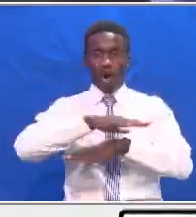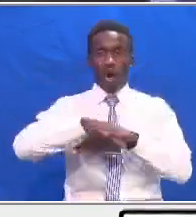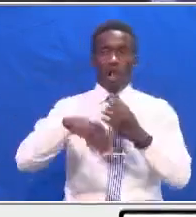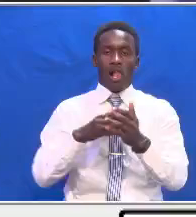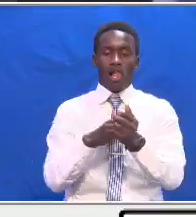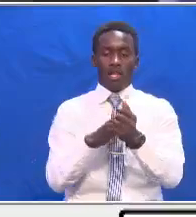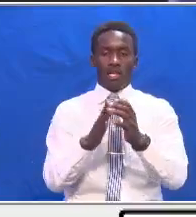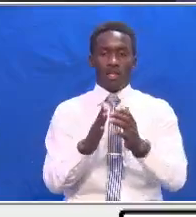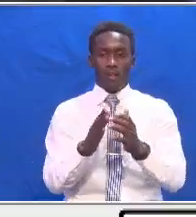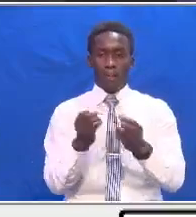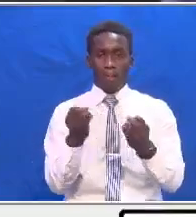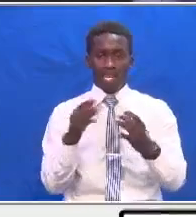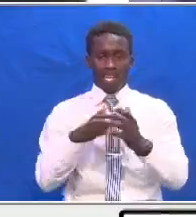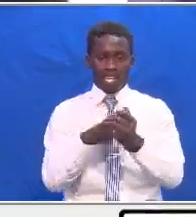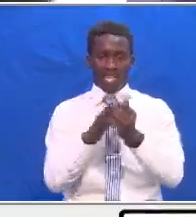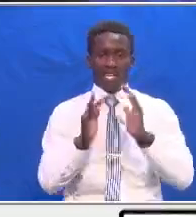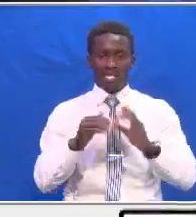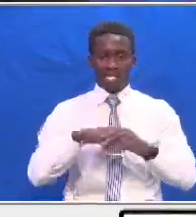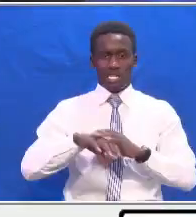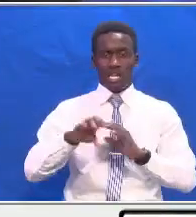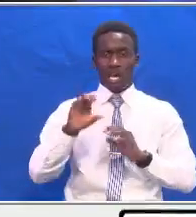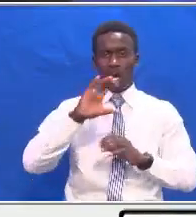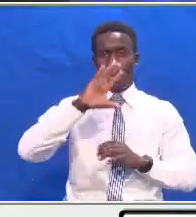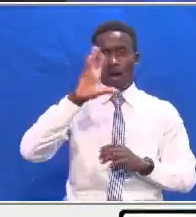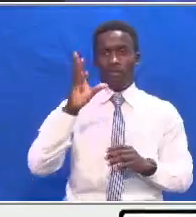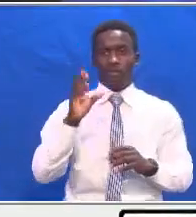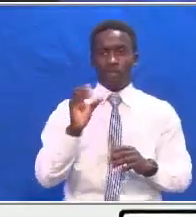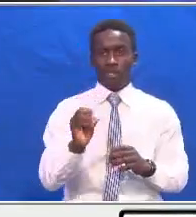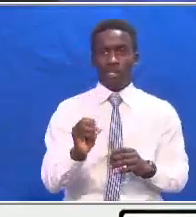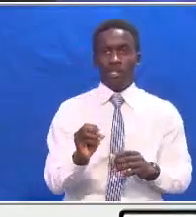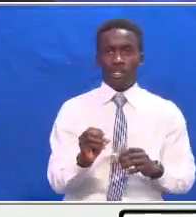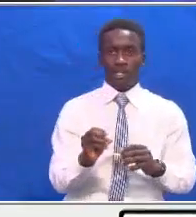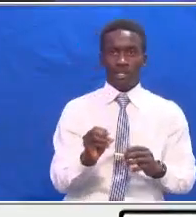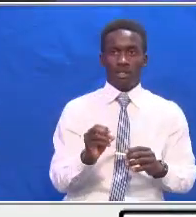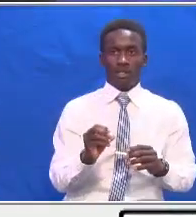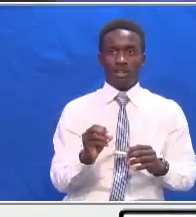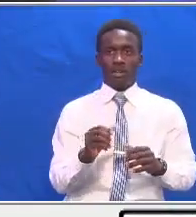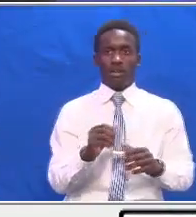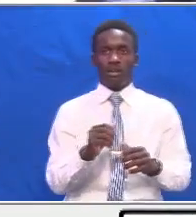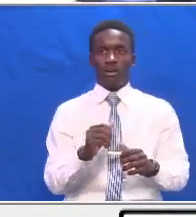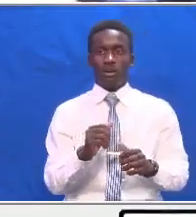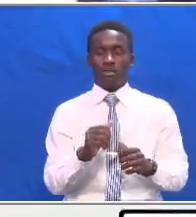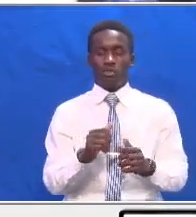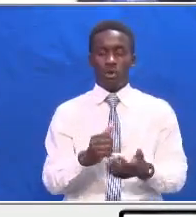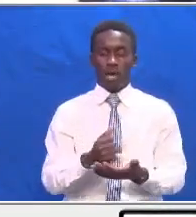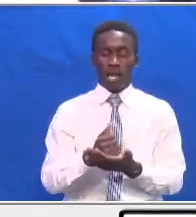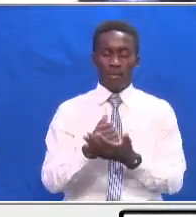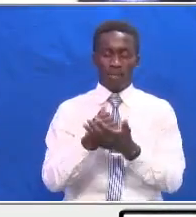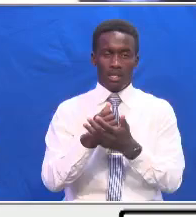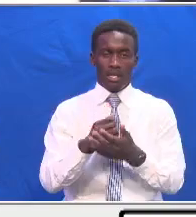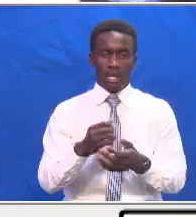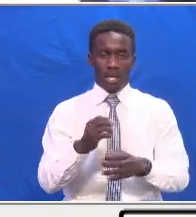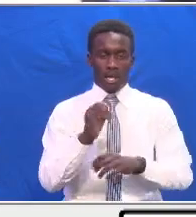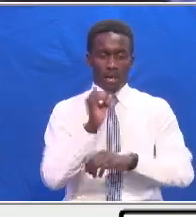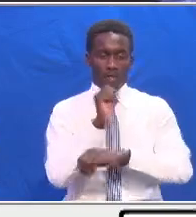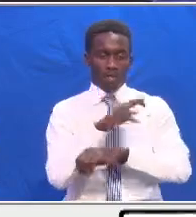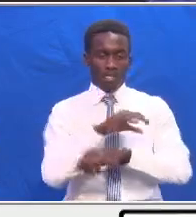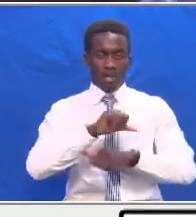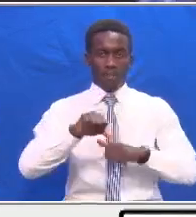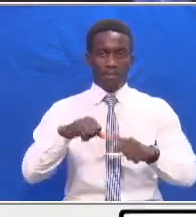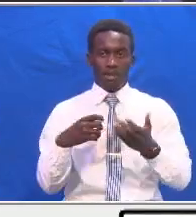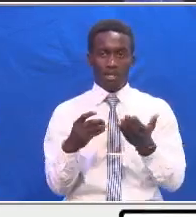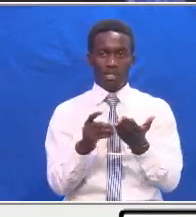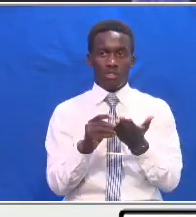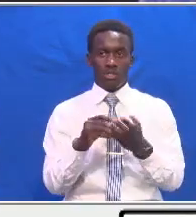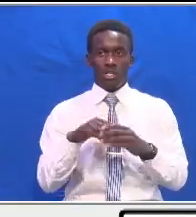kikanda kwa lengo la kuunda Afrika yenye umahiri wa kidijitali na inayoweza kushindana kimataifa.